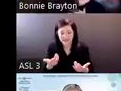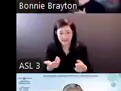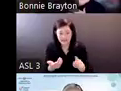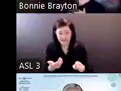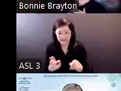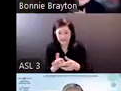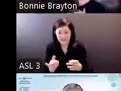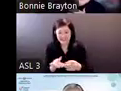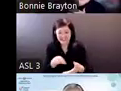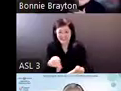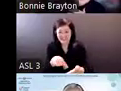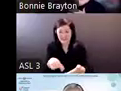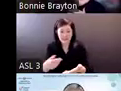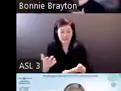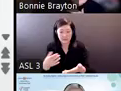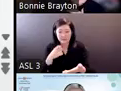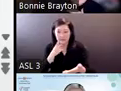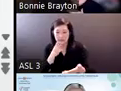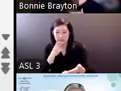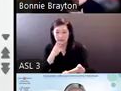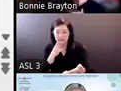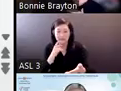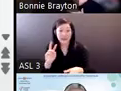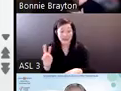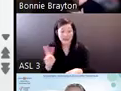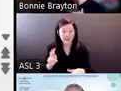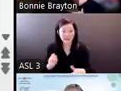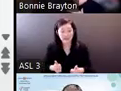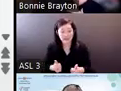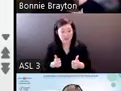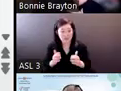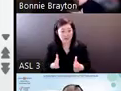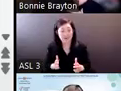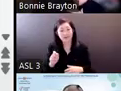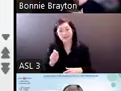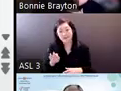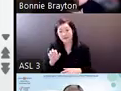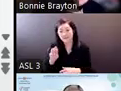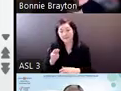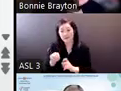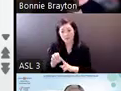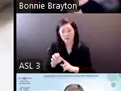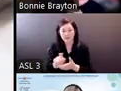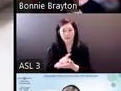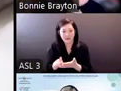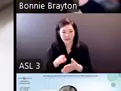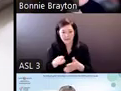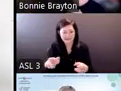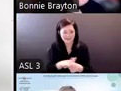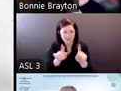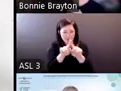week is Victims and Survivors of Crime Week. Now, if I could just make this full screen, there we